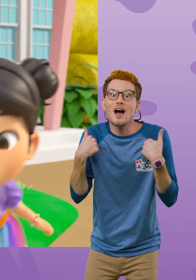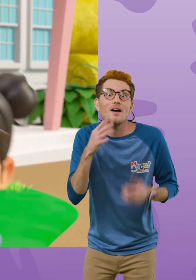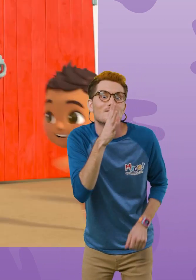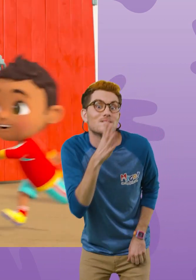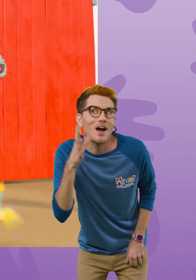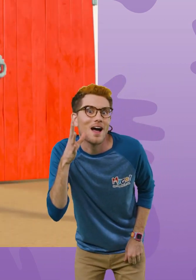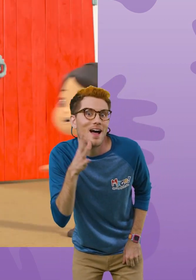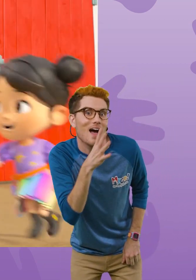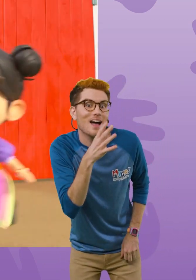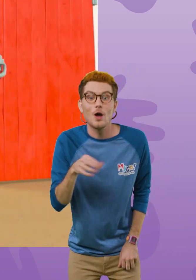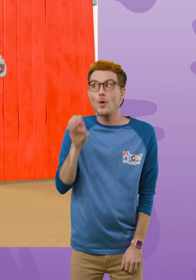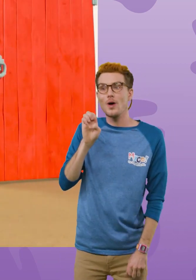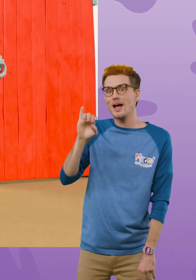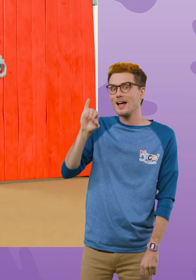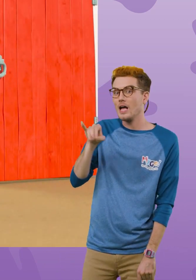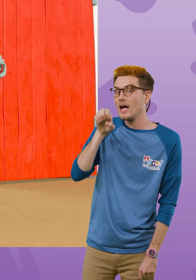had a farm.